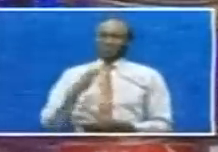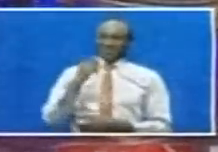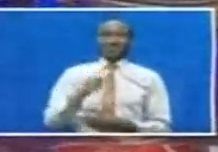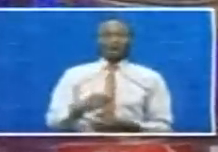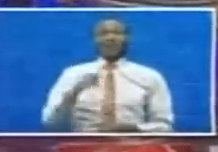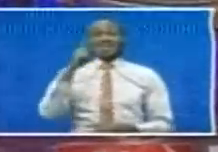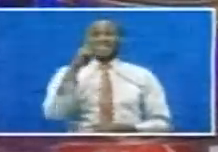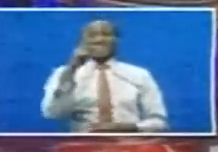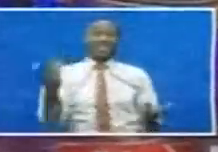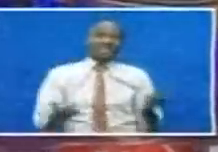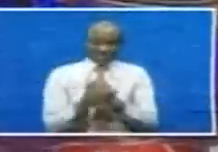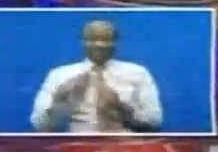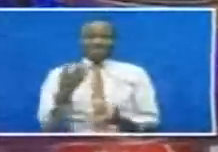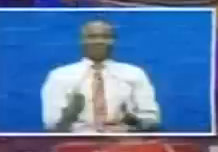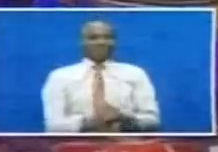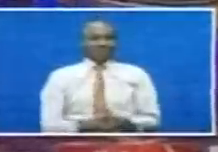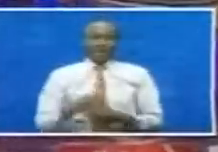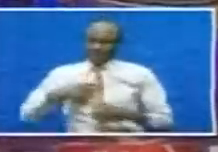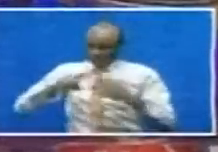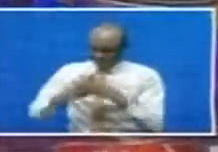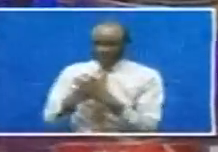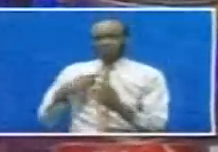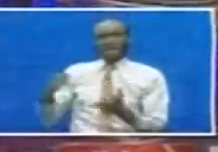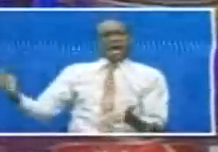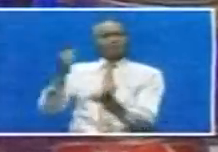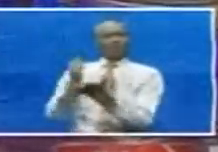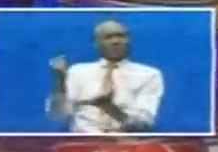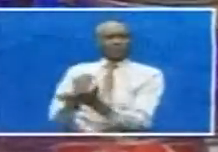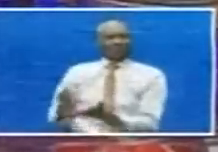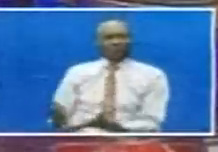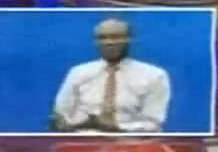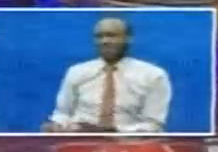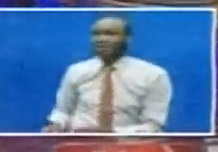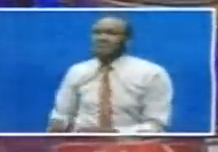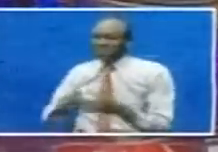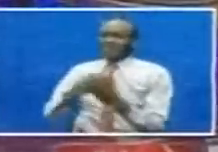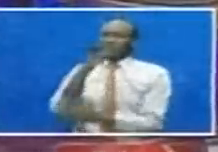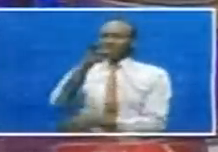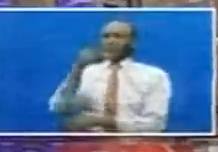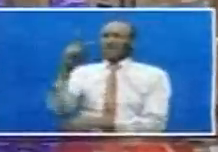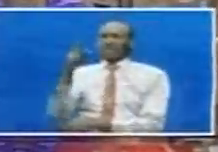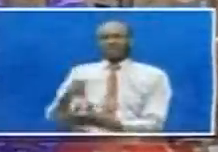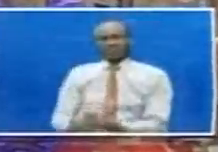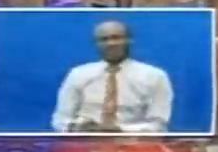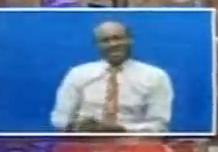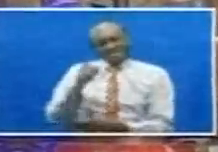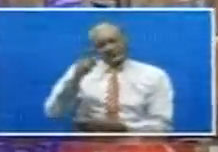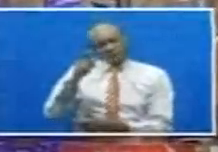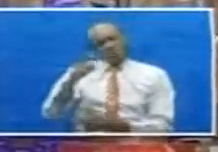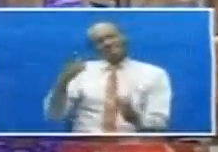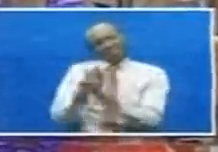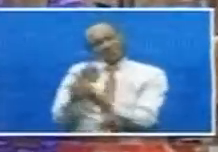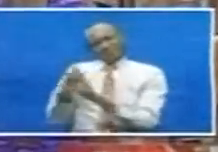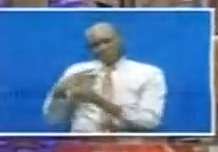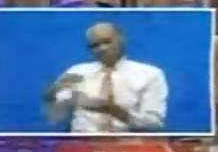KK, help me here. All right, let's go straight to the appointments. Your thoughts, KK. KK, let me start with you. These parastatal appointments, why